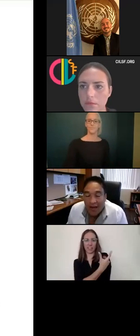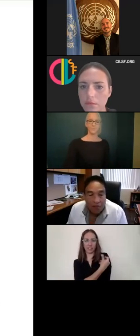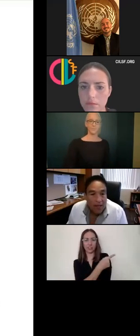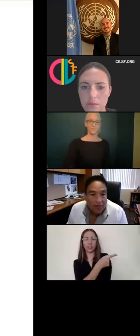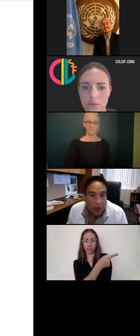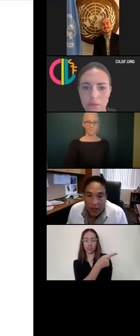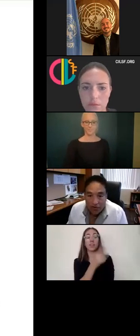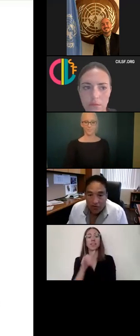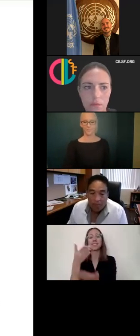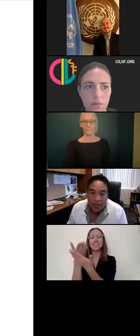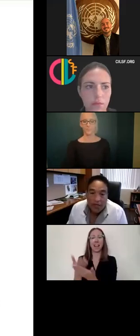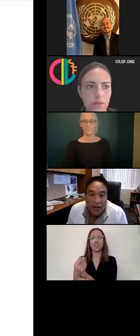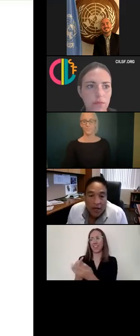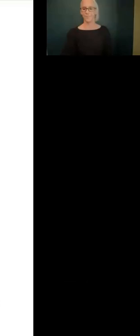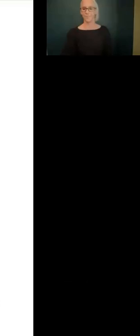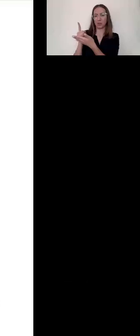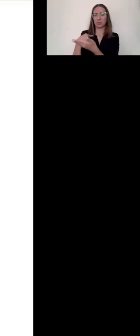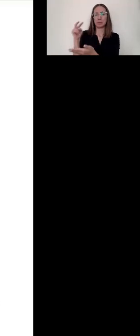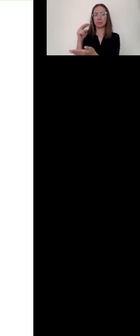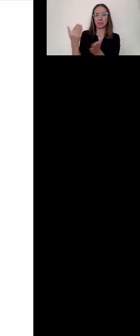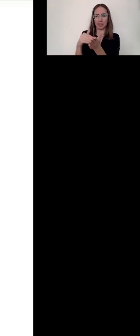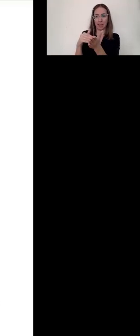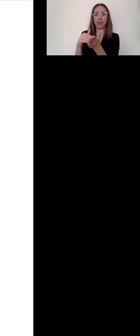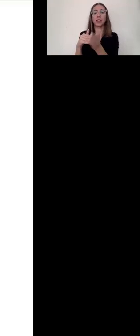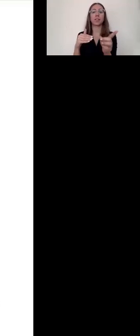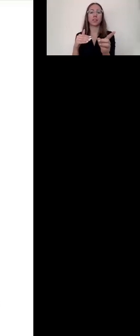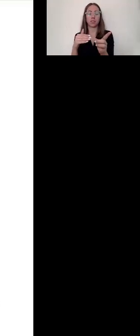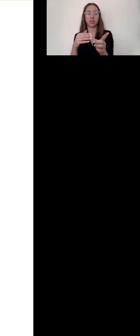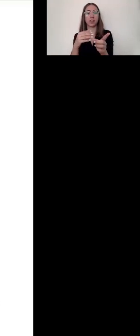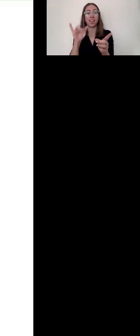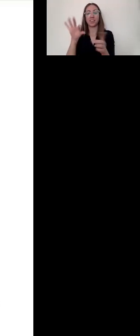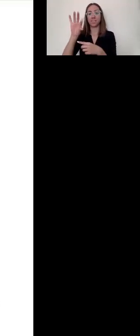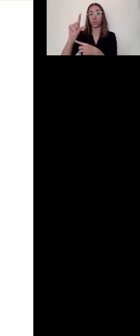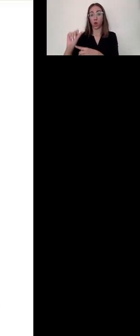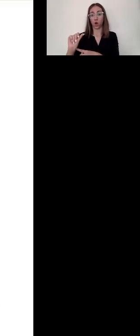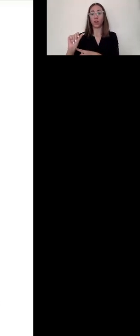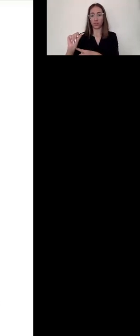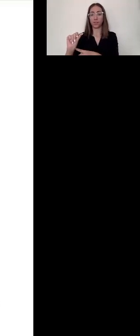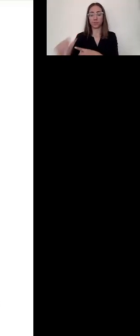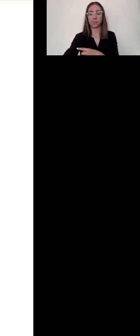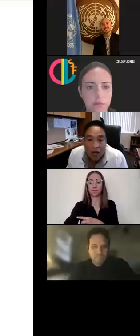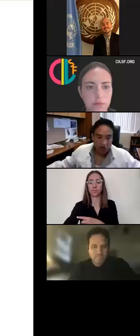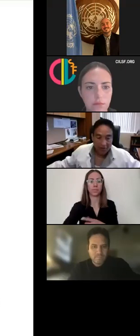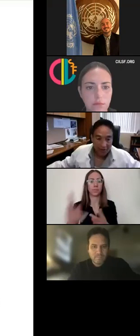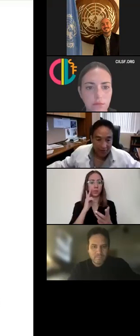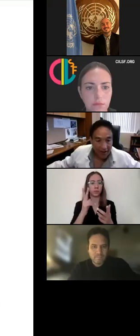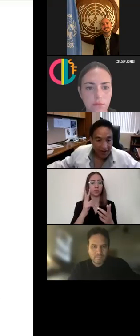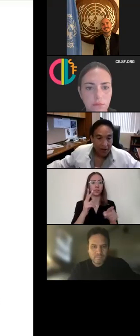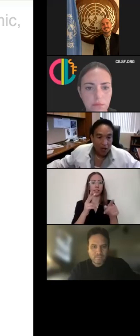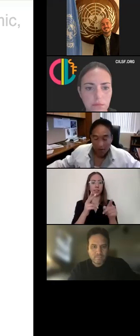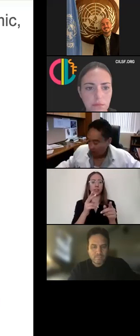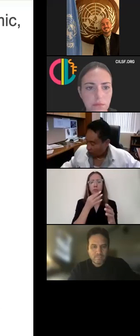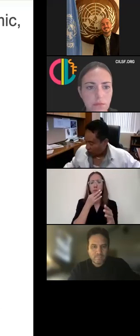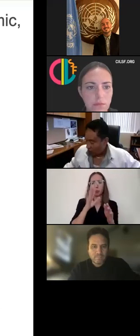is the data from last week. I just took a peek again. But we saw, this is for Florida again. we've seen, and I'll go through the national slides in a